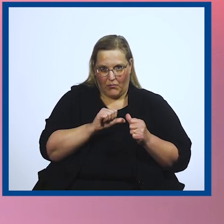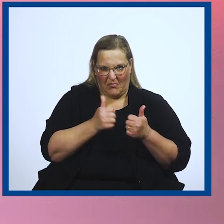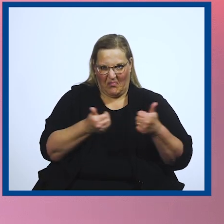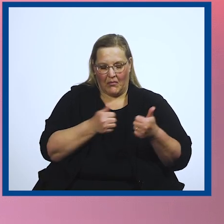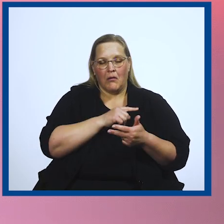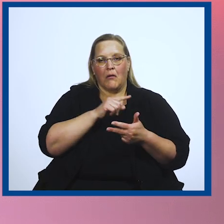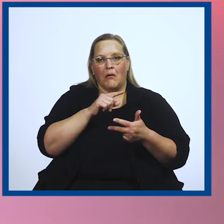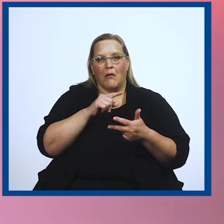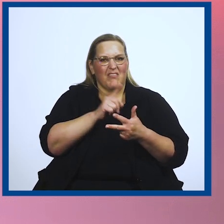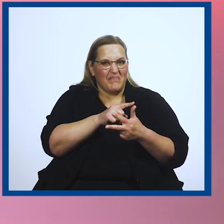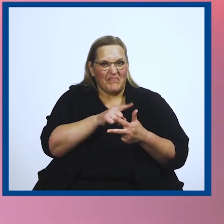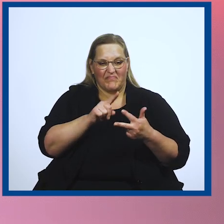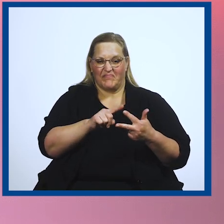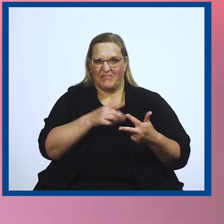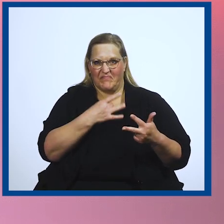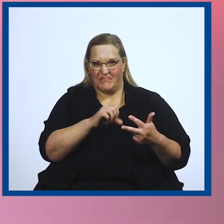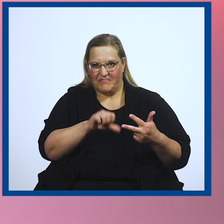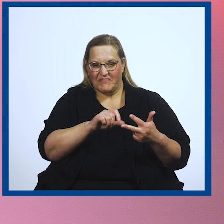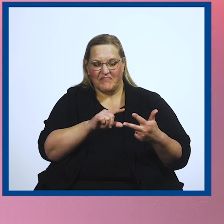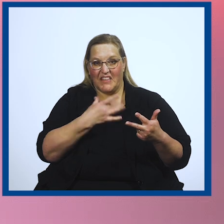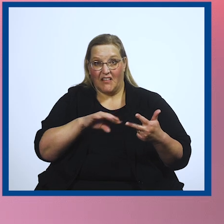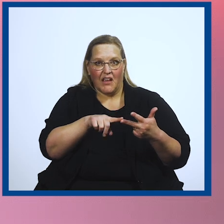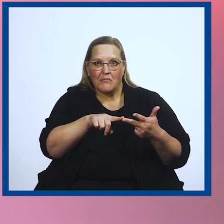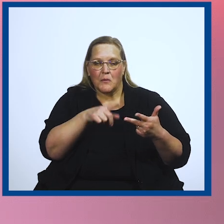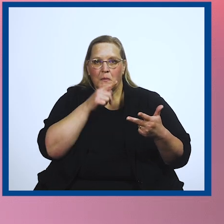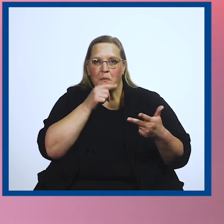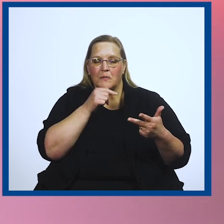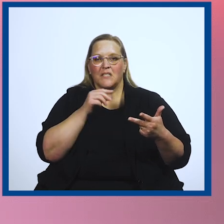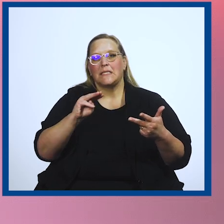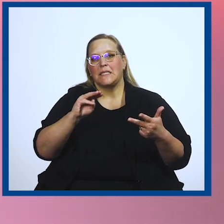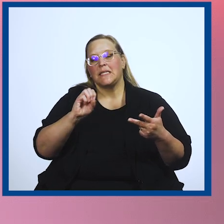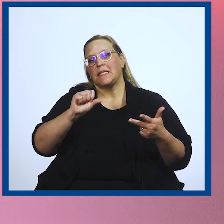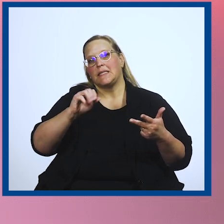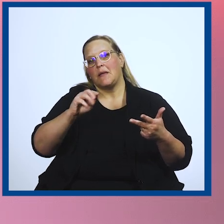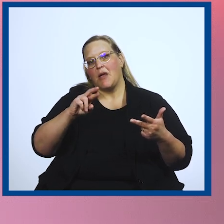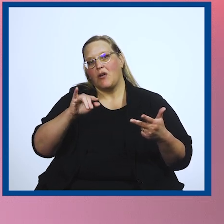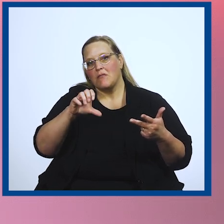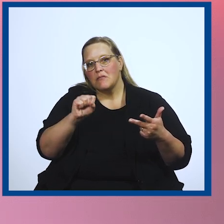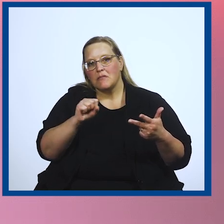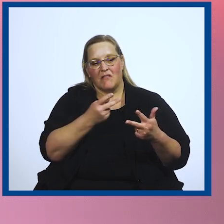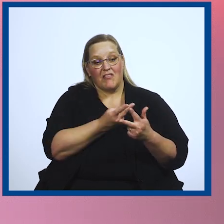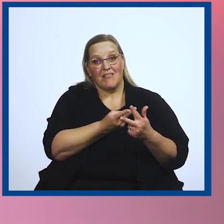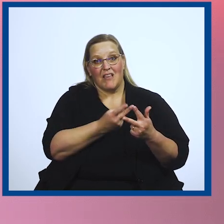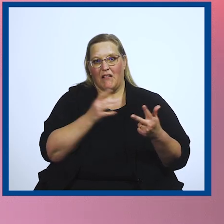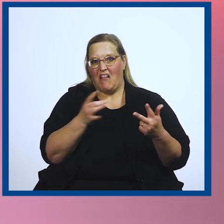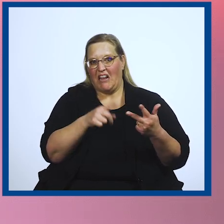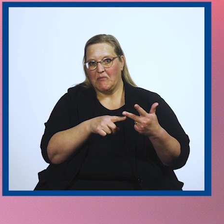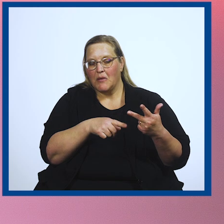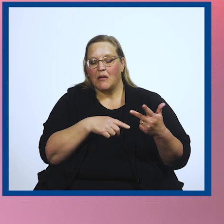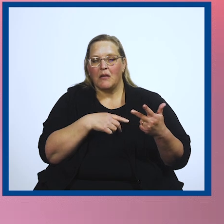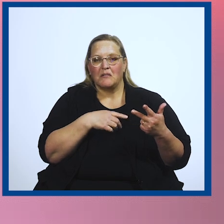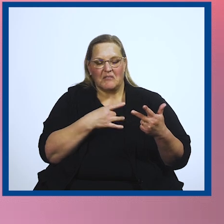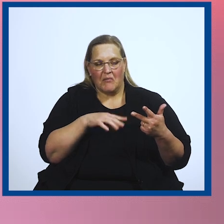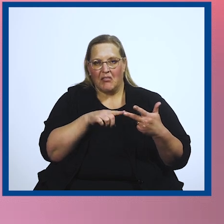divided. And the Jewish Jews and the Greek Jews, they also didn't like the Samaritans. They both hated the Samaritans, and the Jewish Jews and the Greek Jews didn't